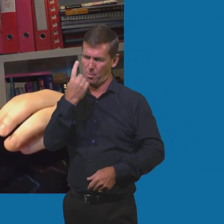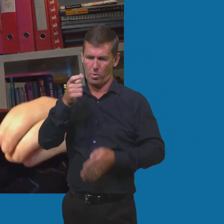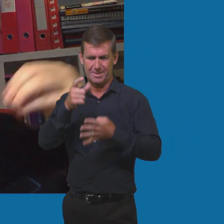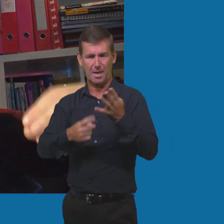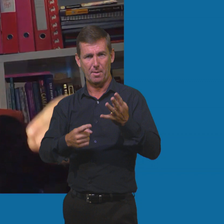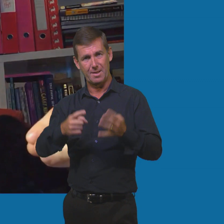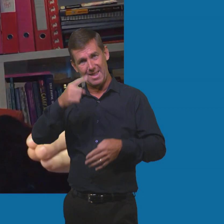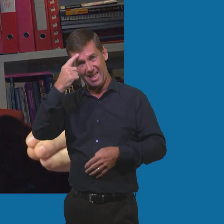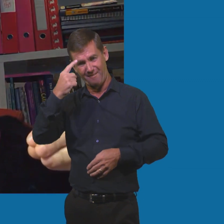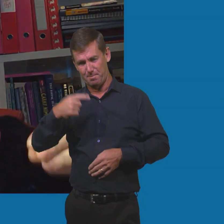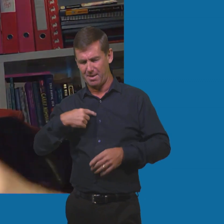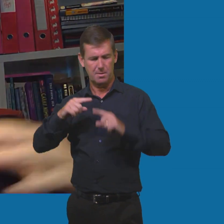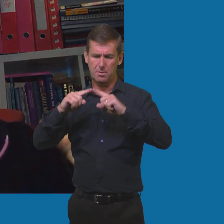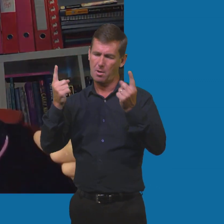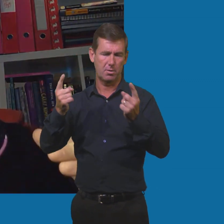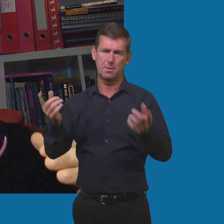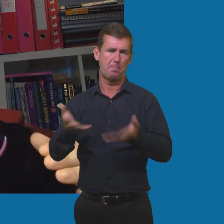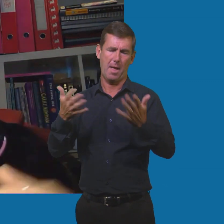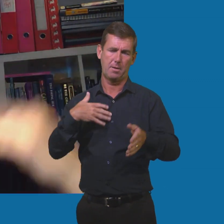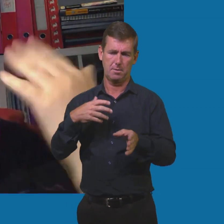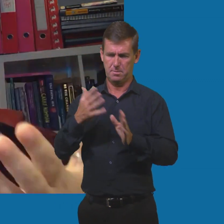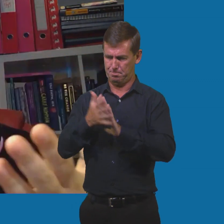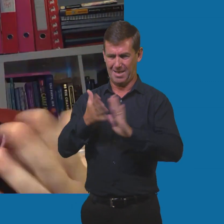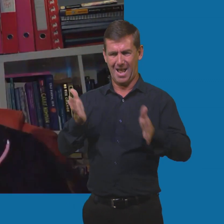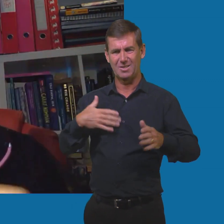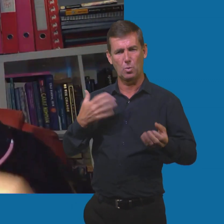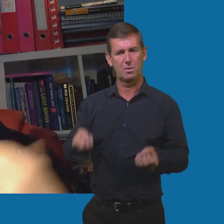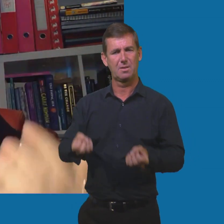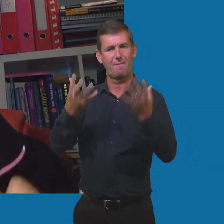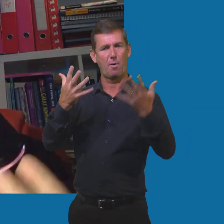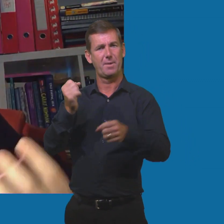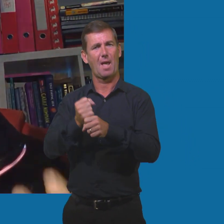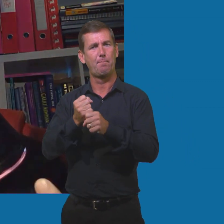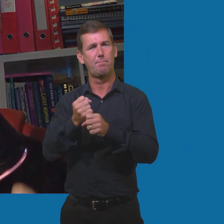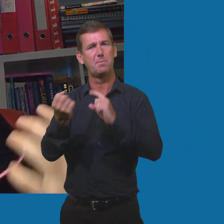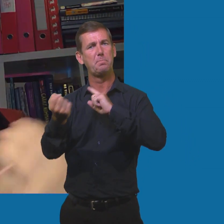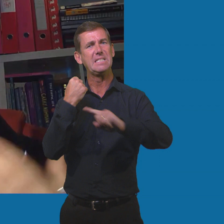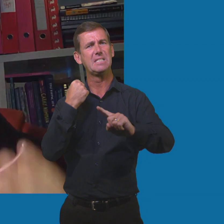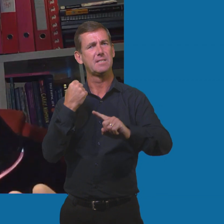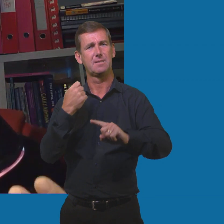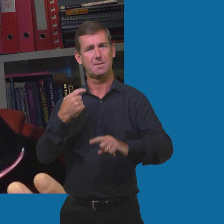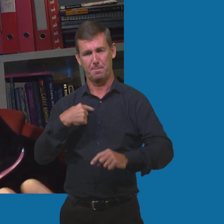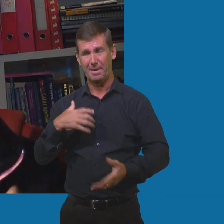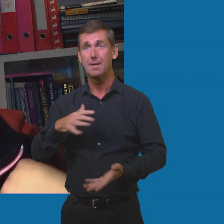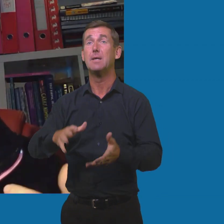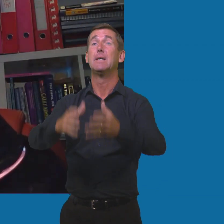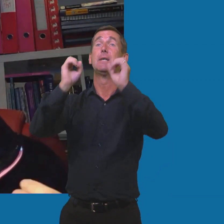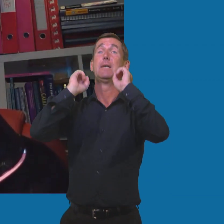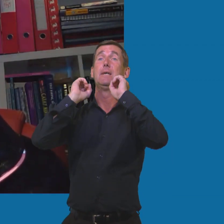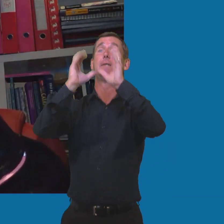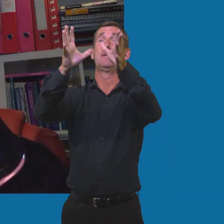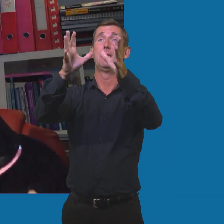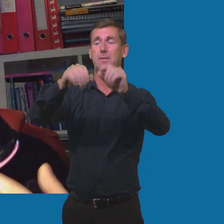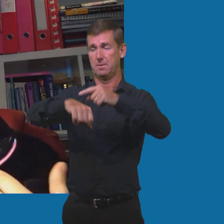if I'd said no, I can't play anymore, then we had to forfeit the game. So I dislocate my wrist on a basketball court in the